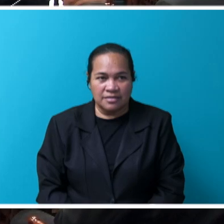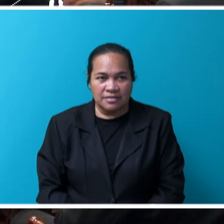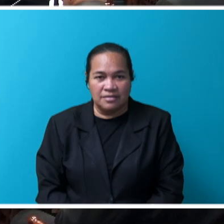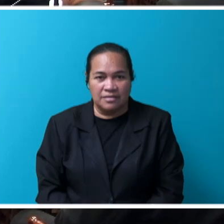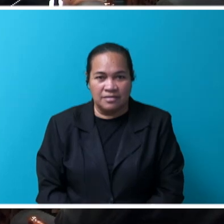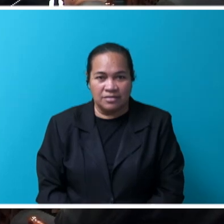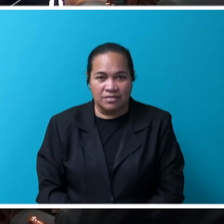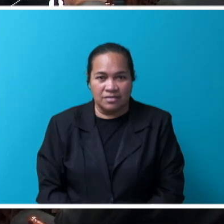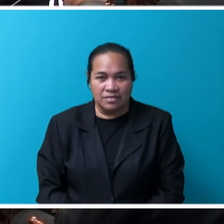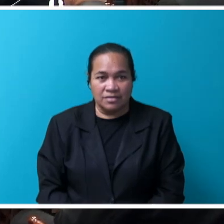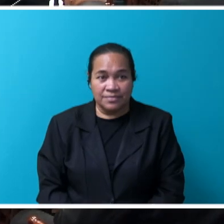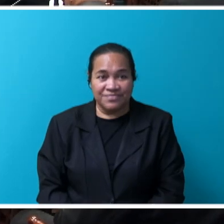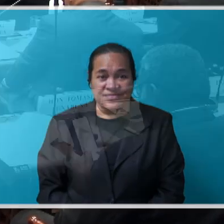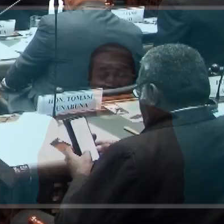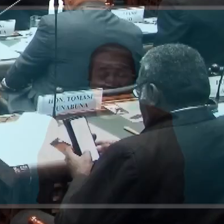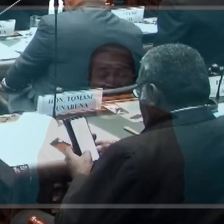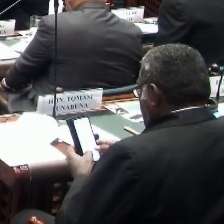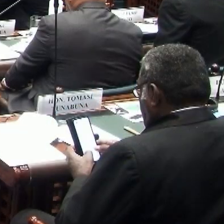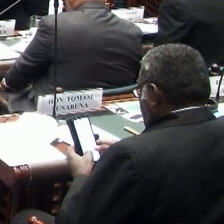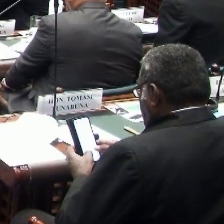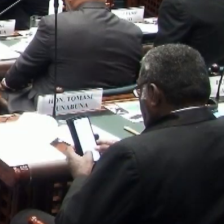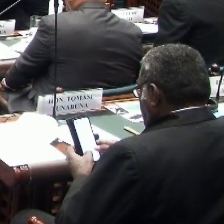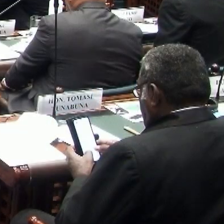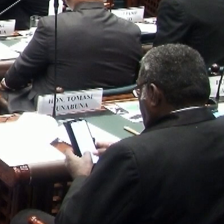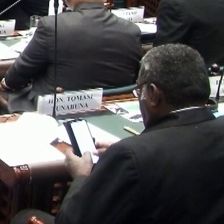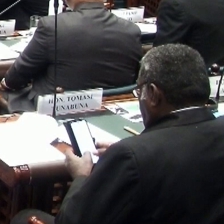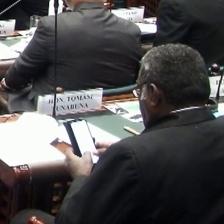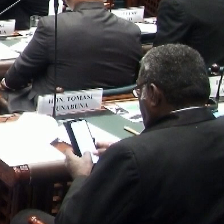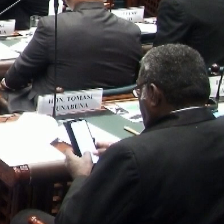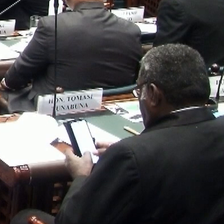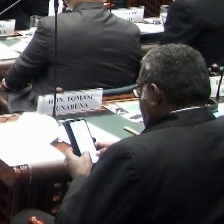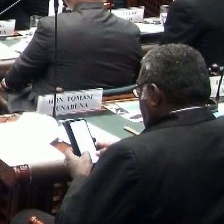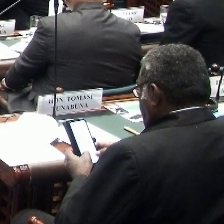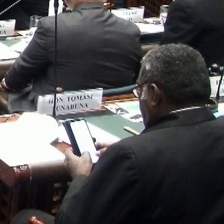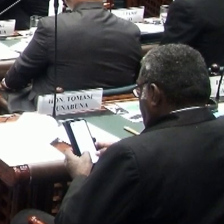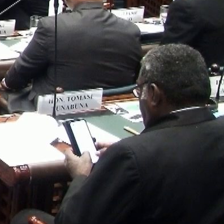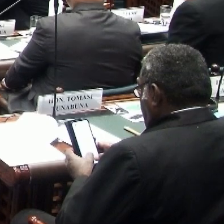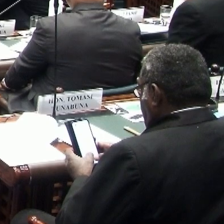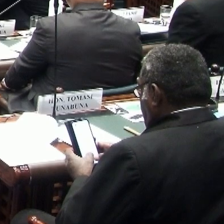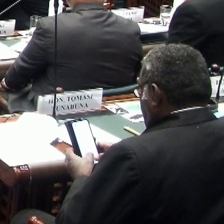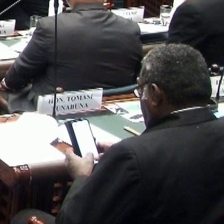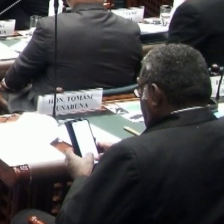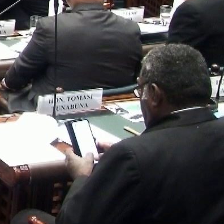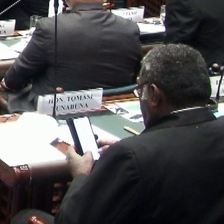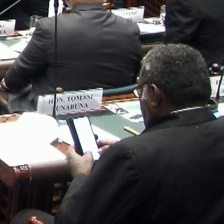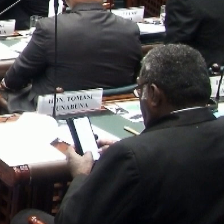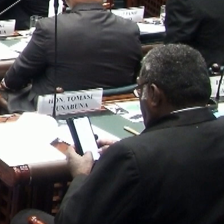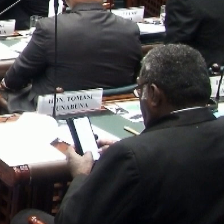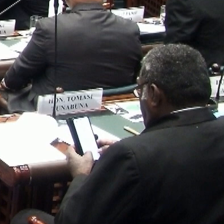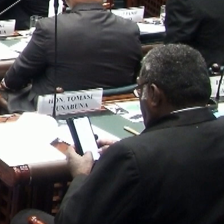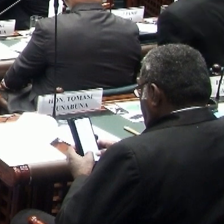For the 2025-2026 financial year, the Ministry is allocated a total of 10.8 million, of